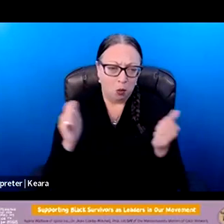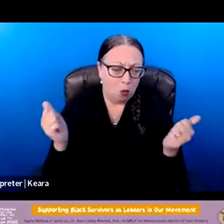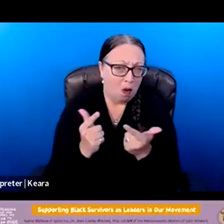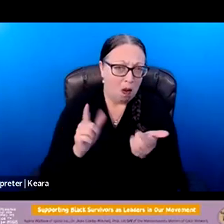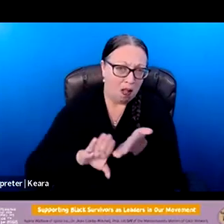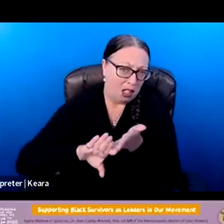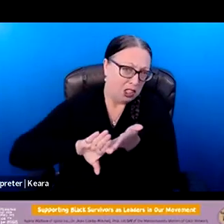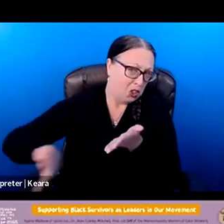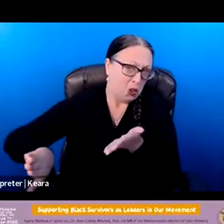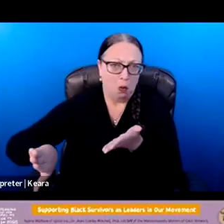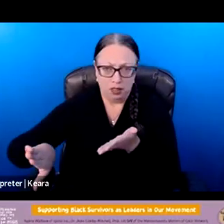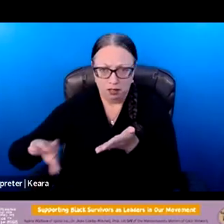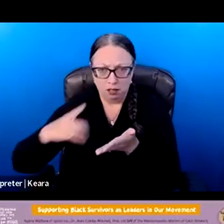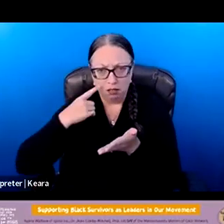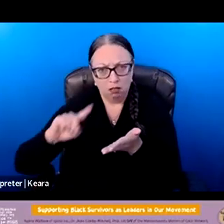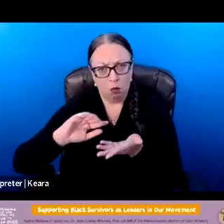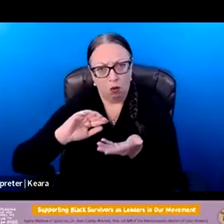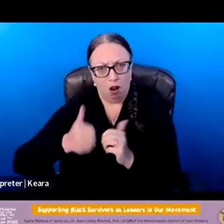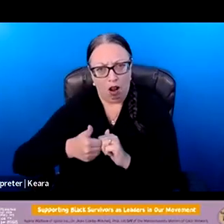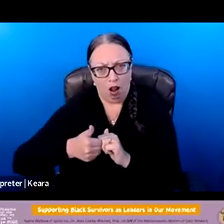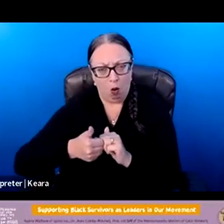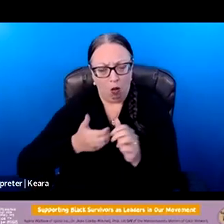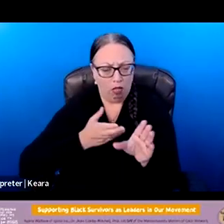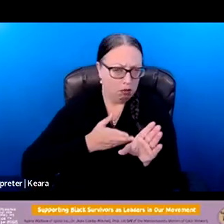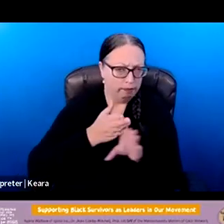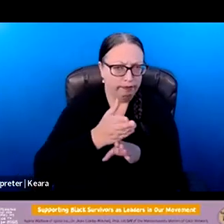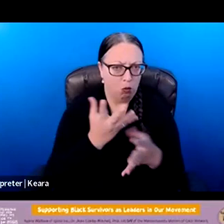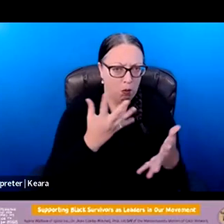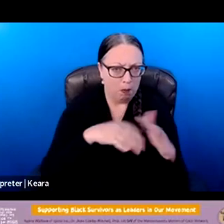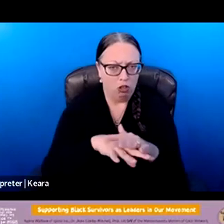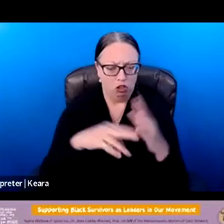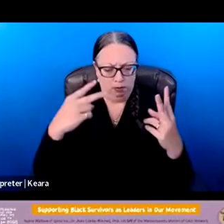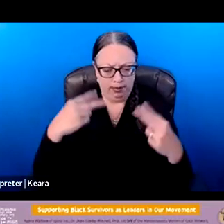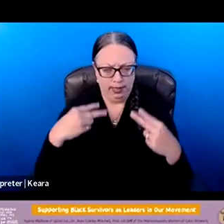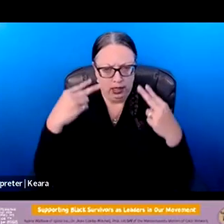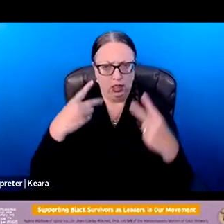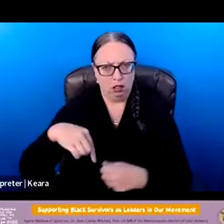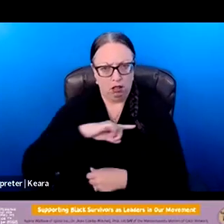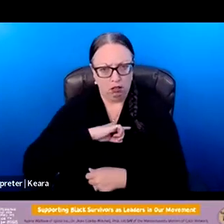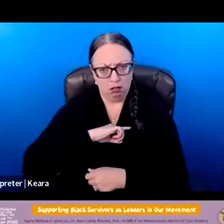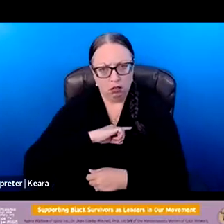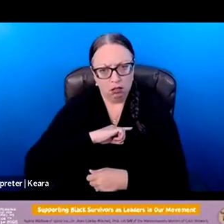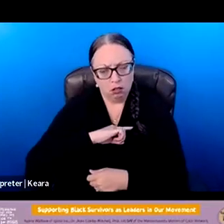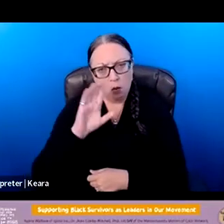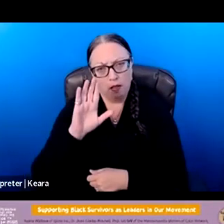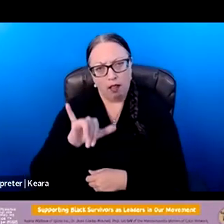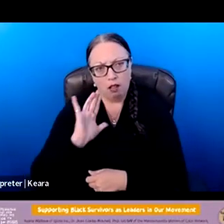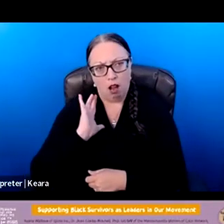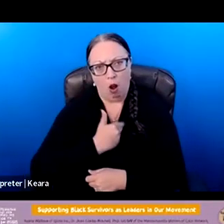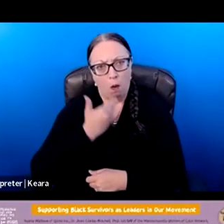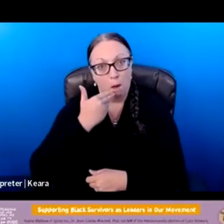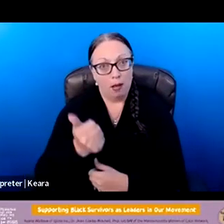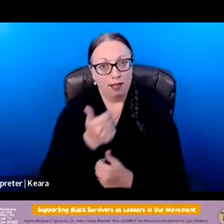it comes to how the dominant culture or mainstream sees us. So it's in our best interest, but because of the lack